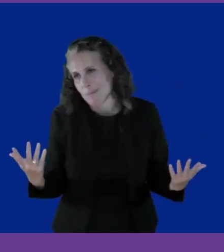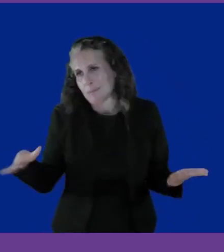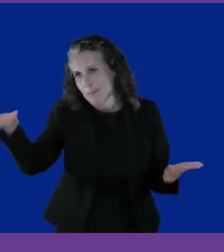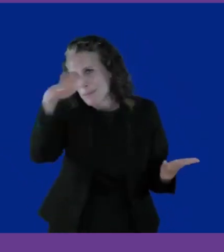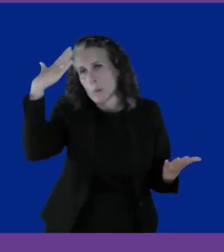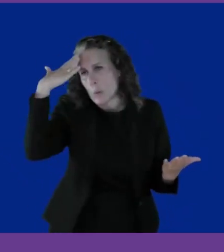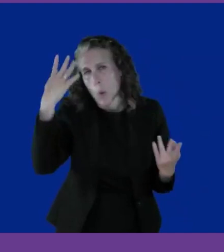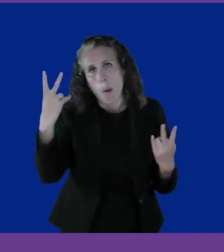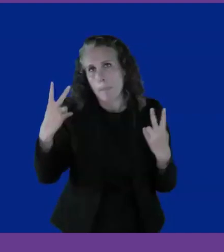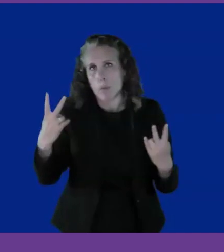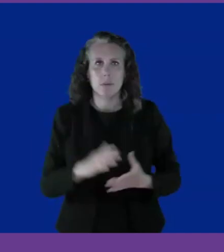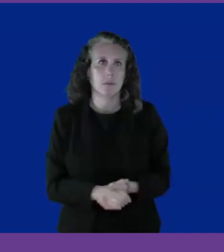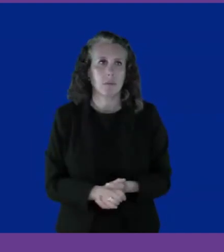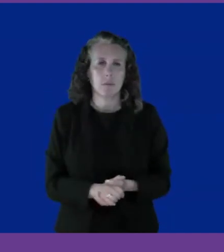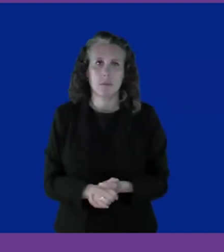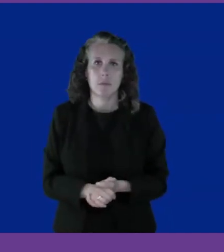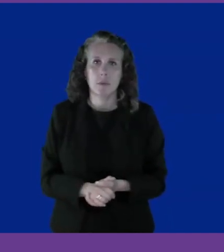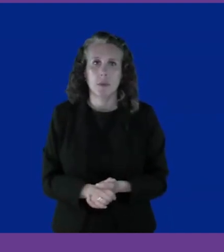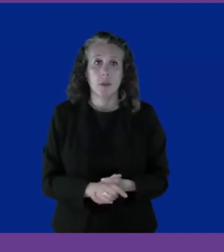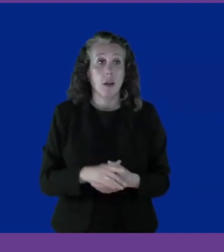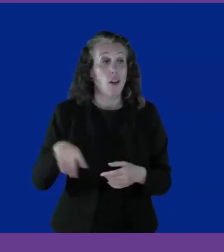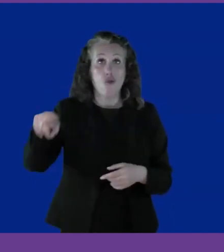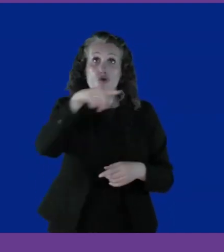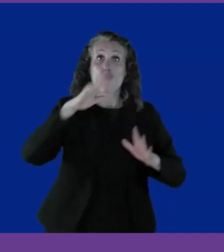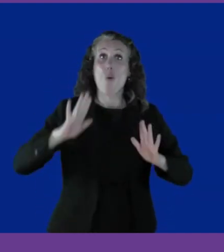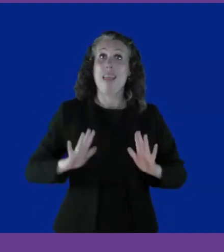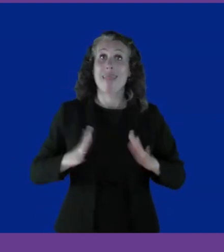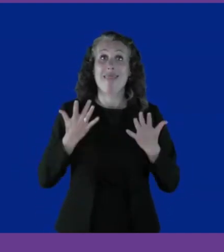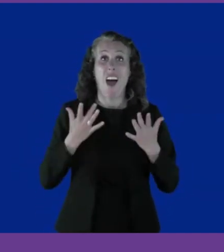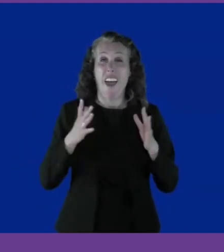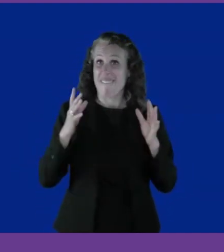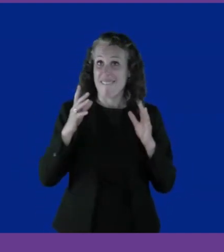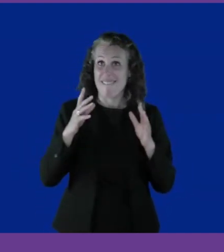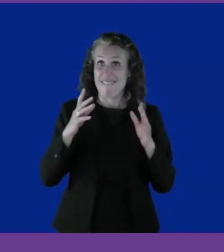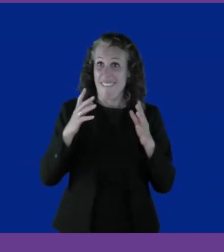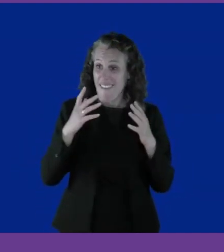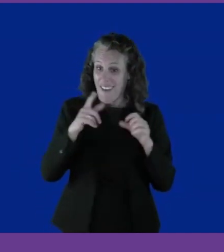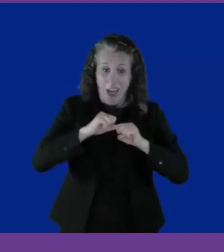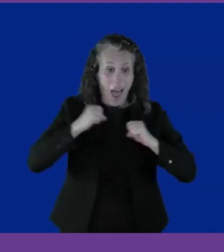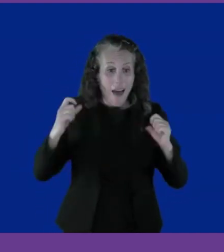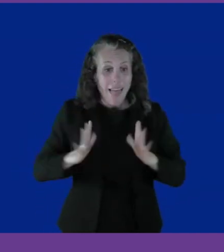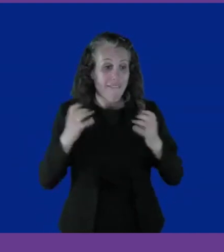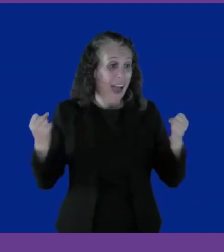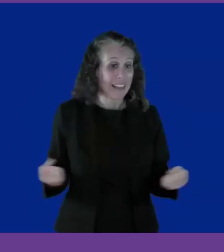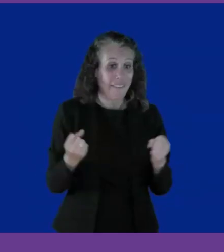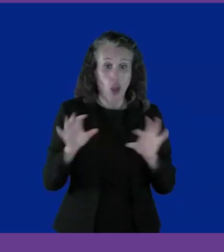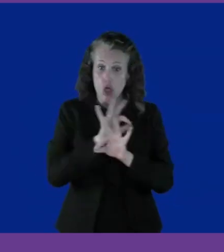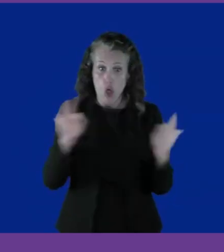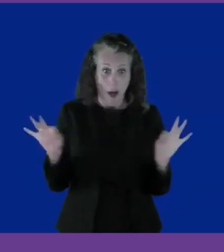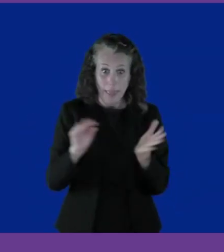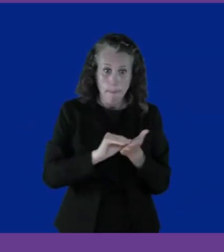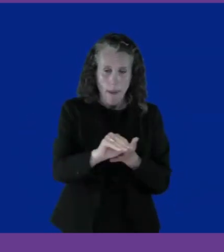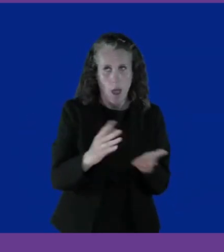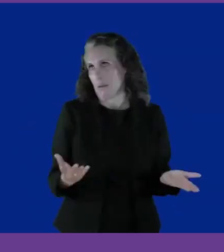not probably hardly any action of life that we can imagine that doesn't somehow involve a transaction, a payment,